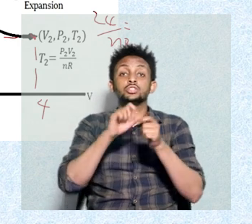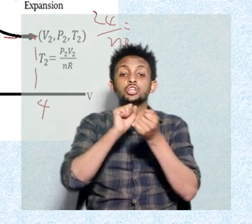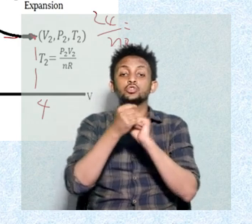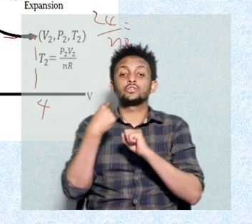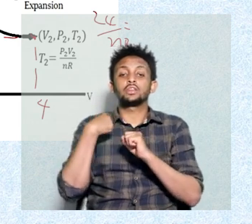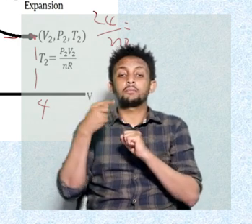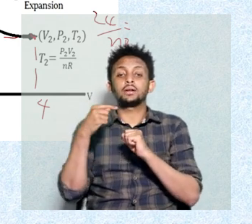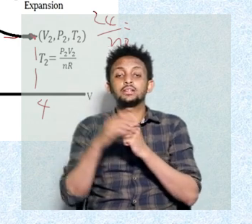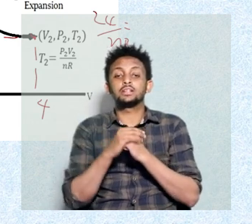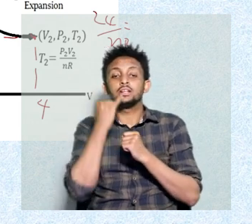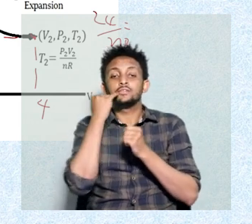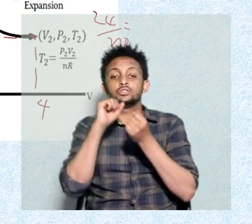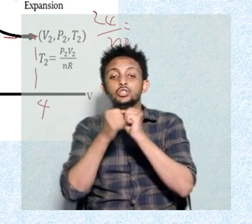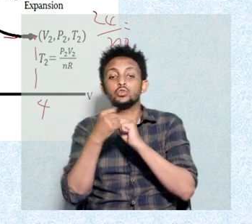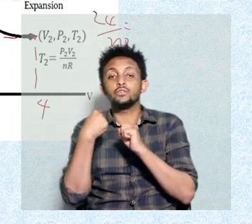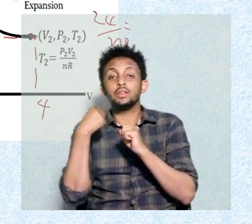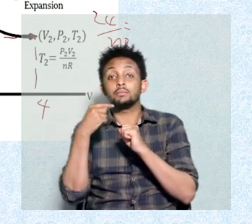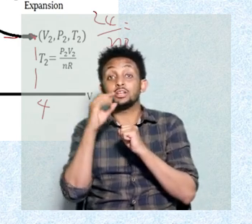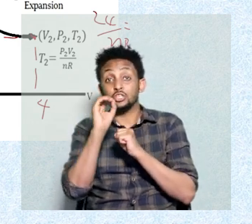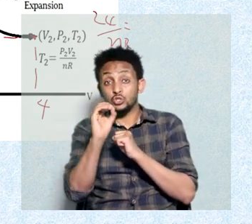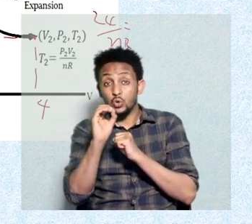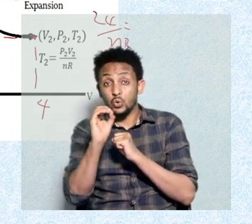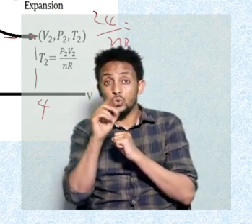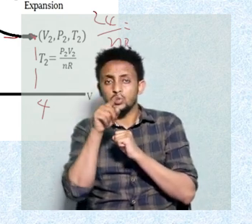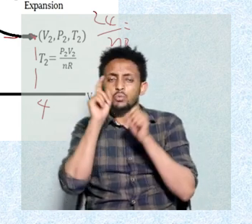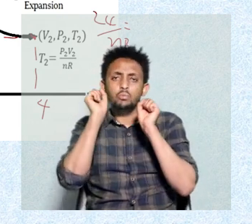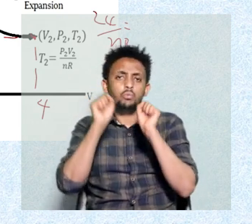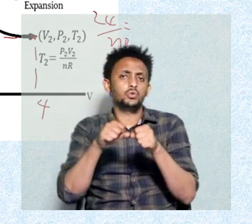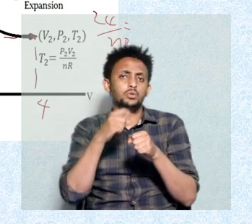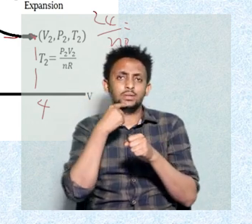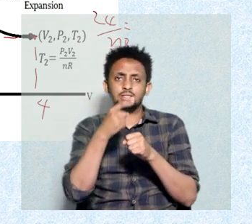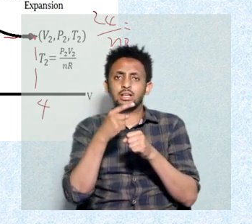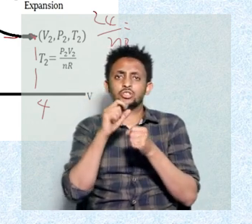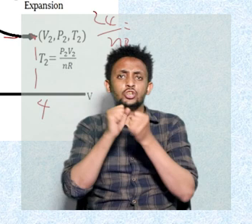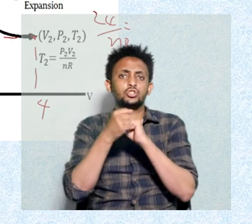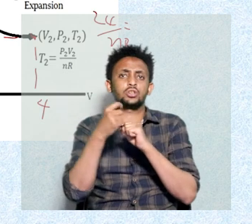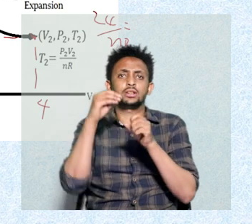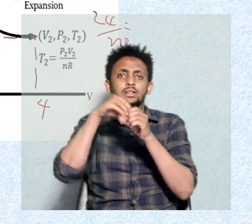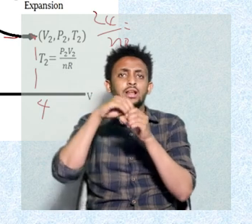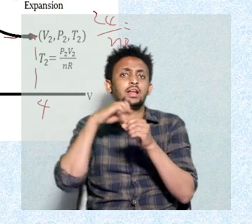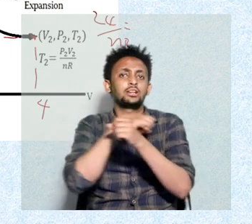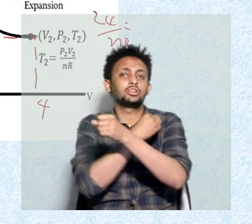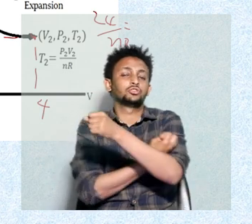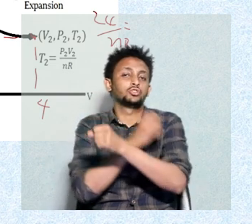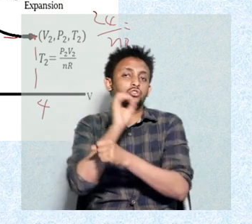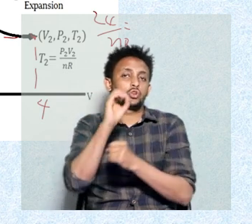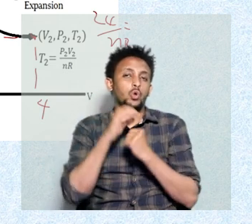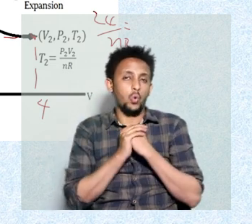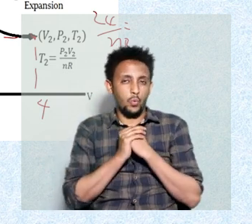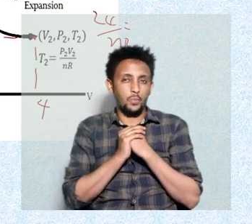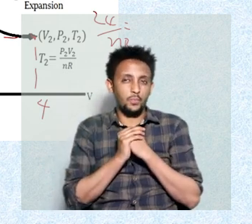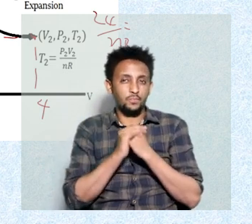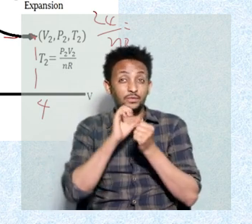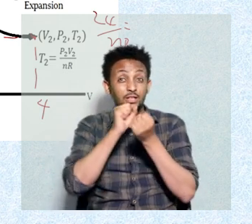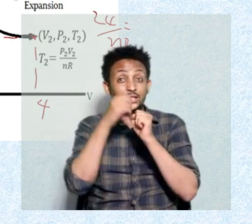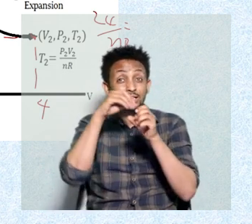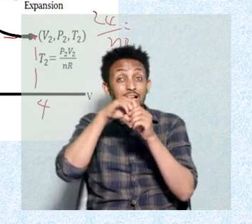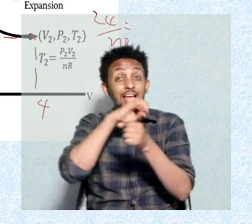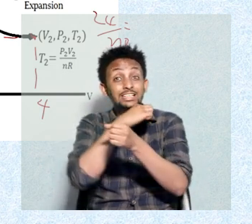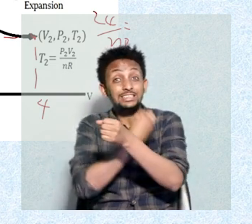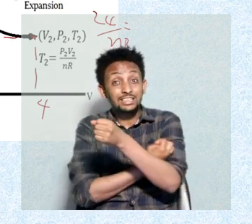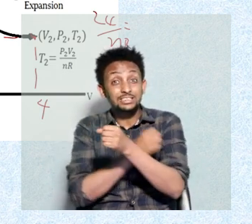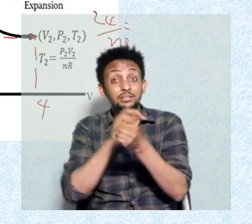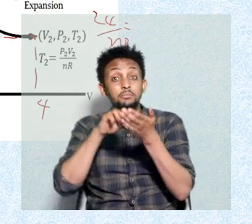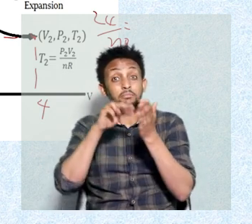of temperature. If the change of temperature is zero, it's possible to say that the change of internal energy is zero. The change of internal